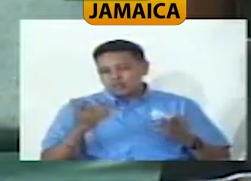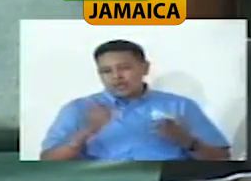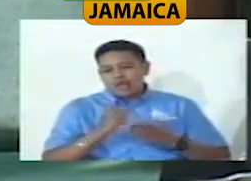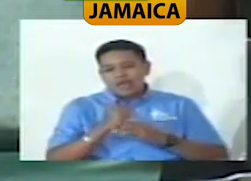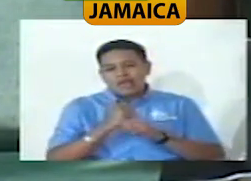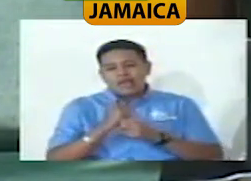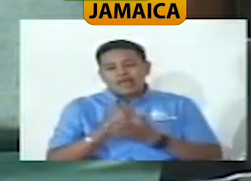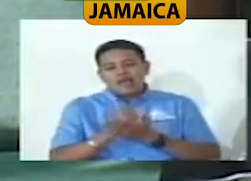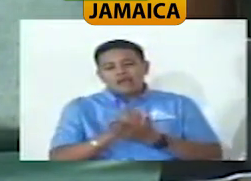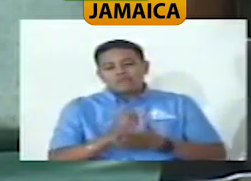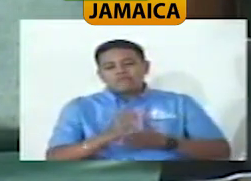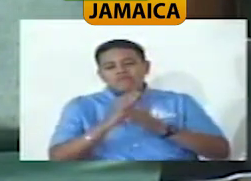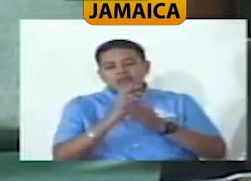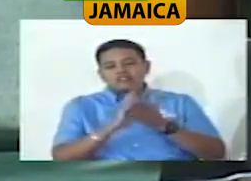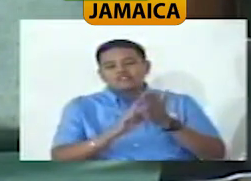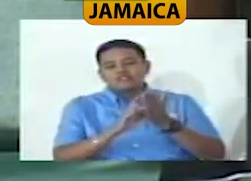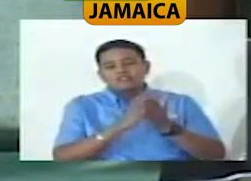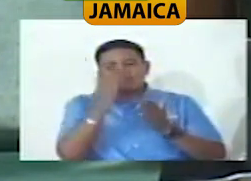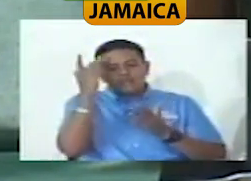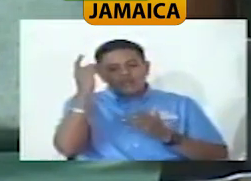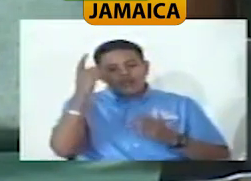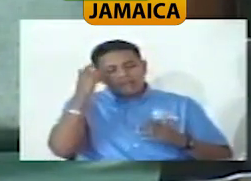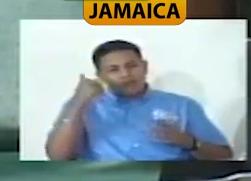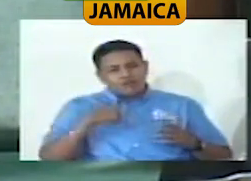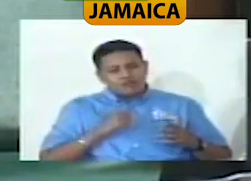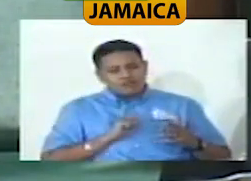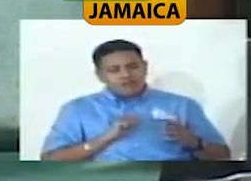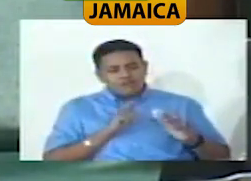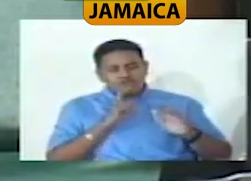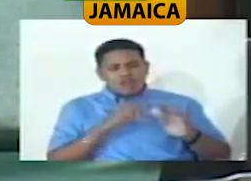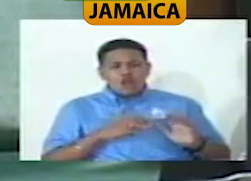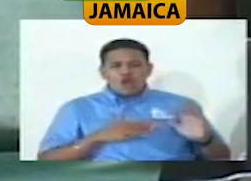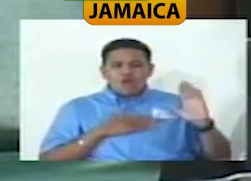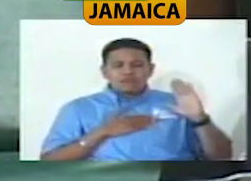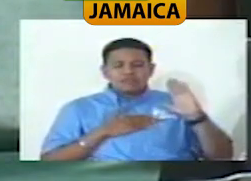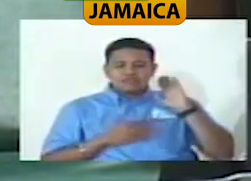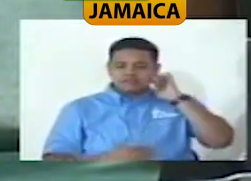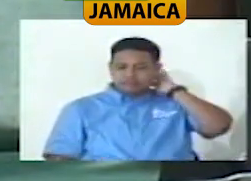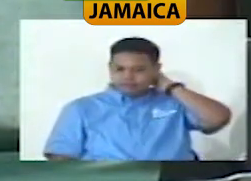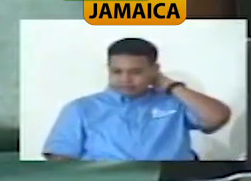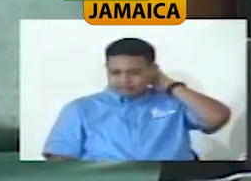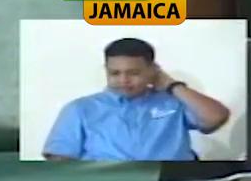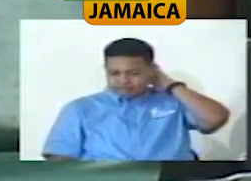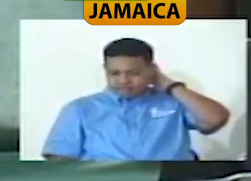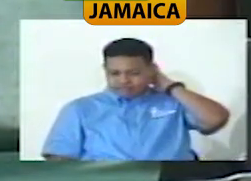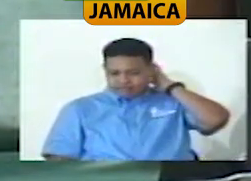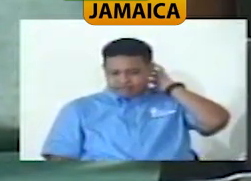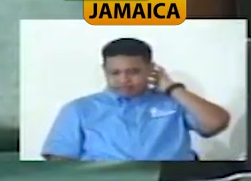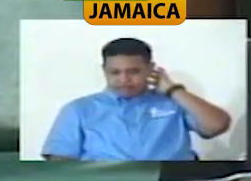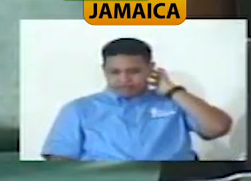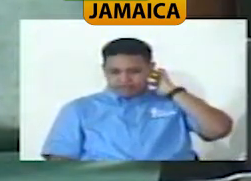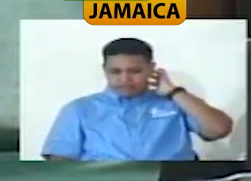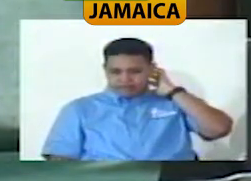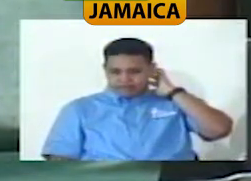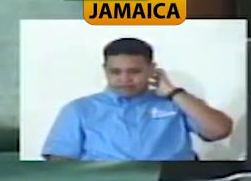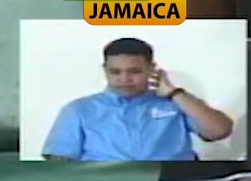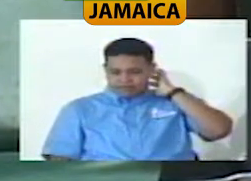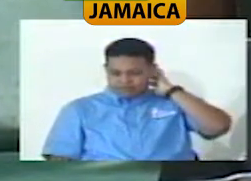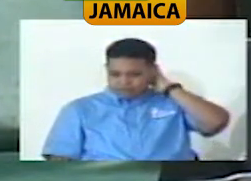And because of my commitment to ensuring that this was